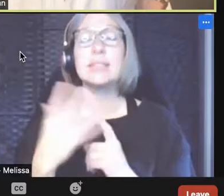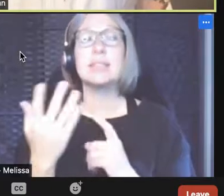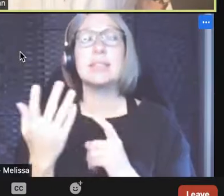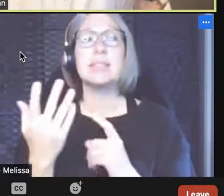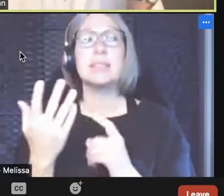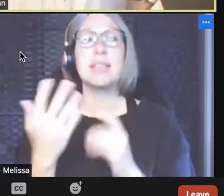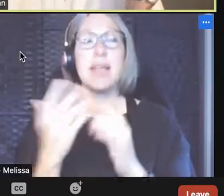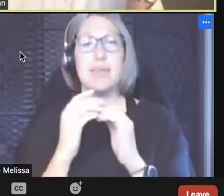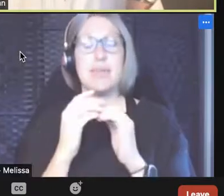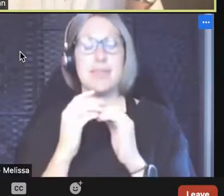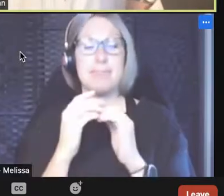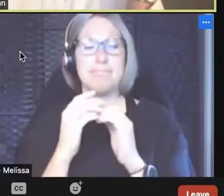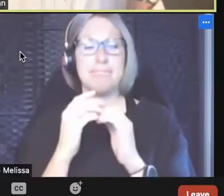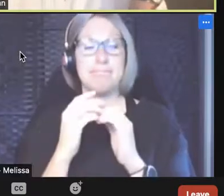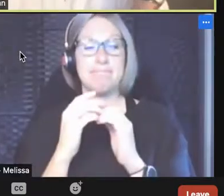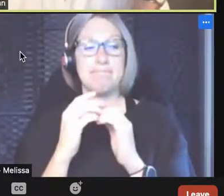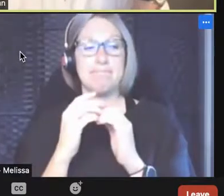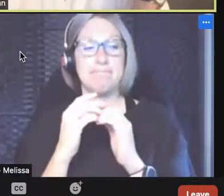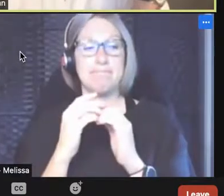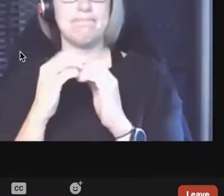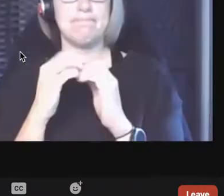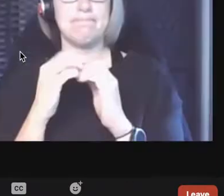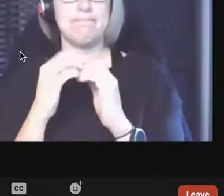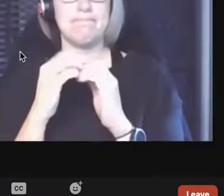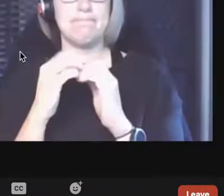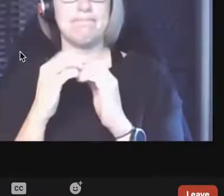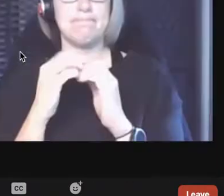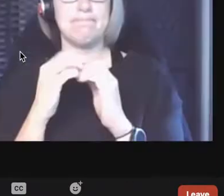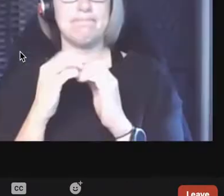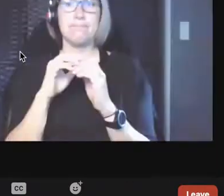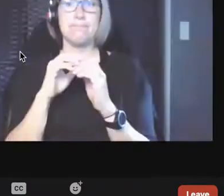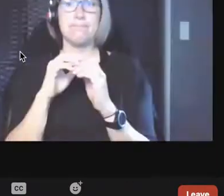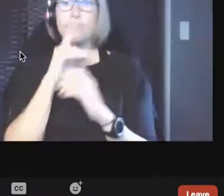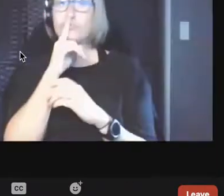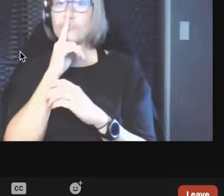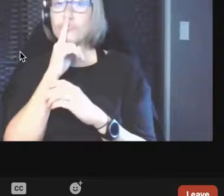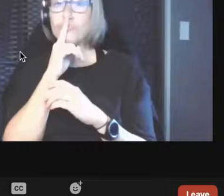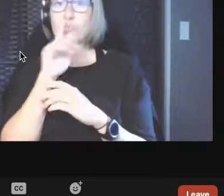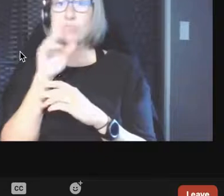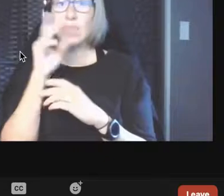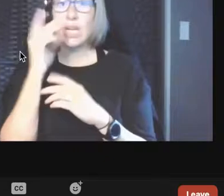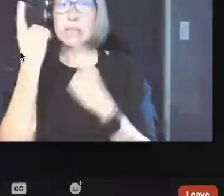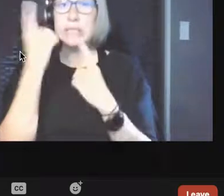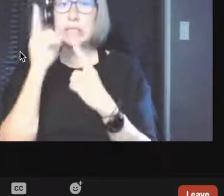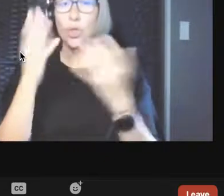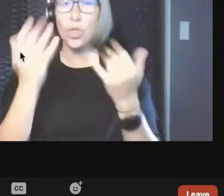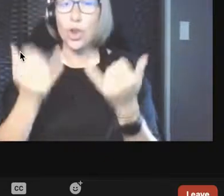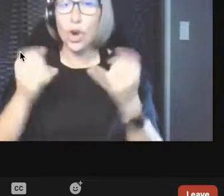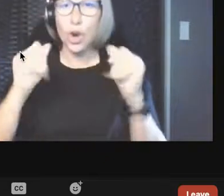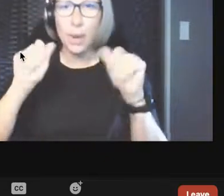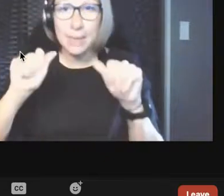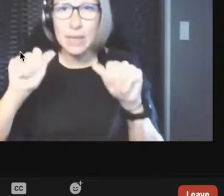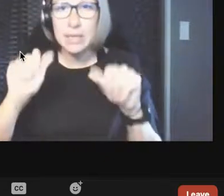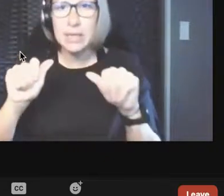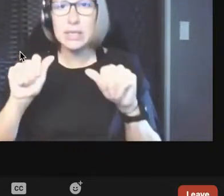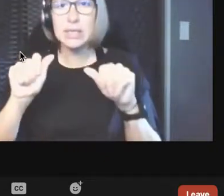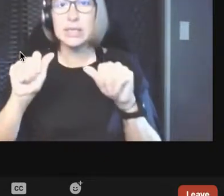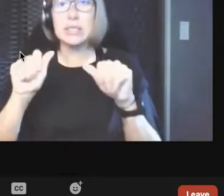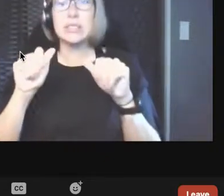a child, what their current abilities are, to be able to use those forms to